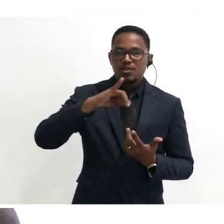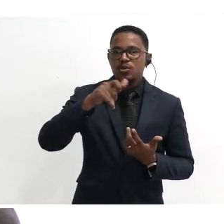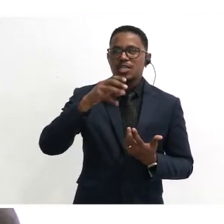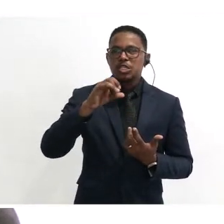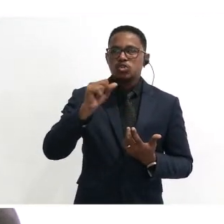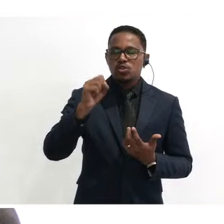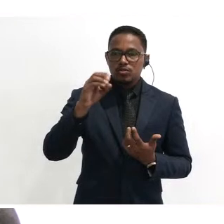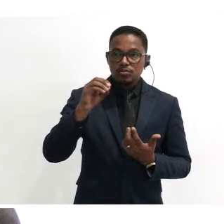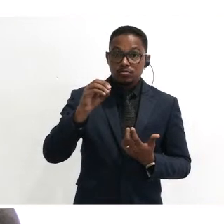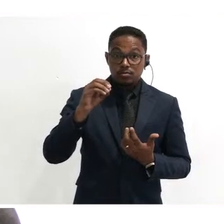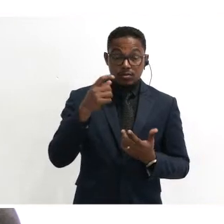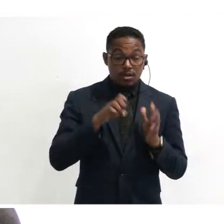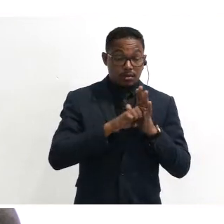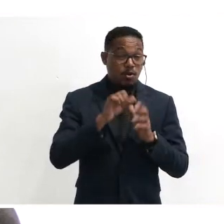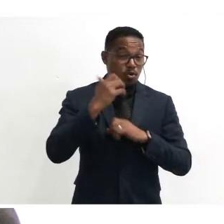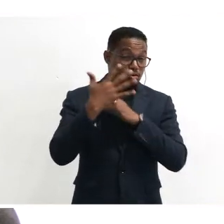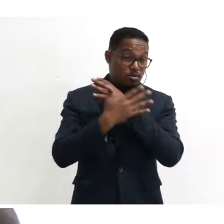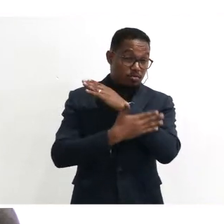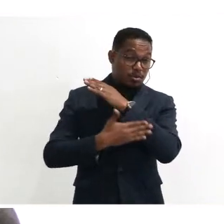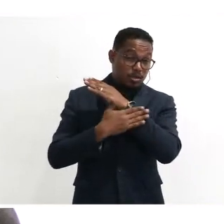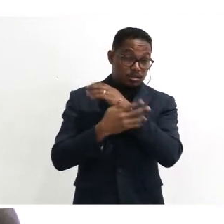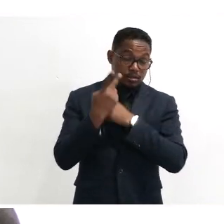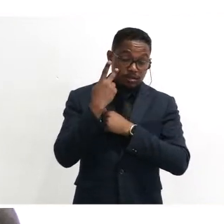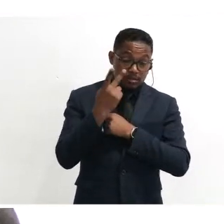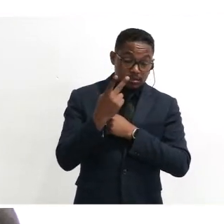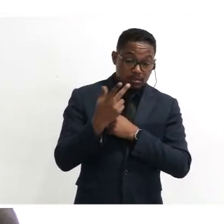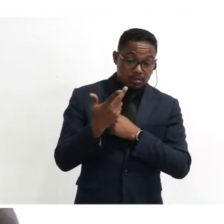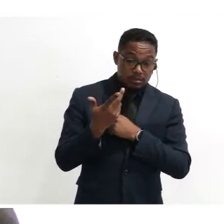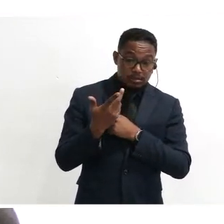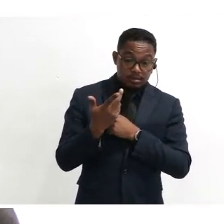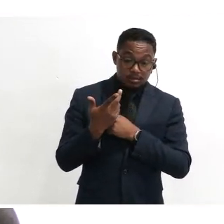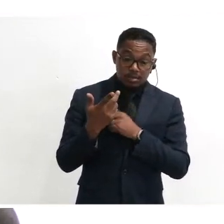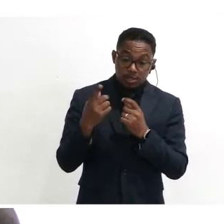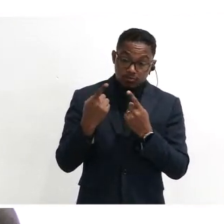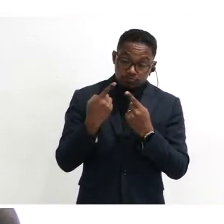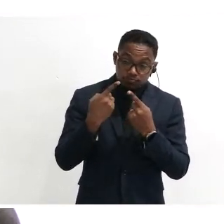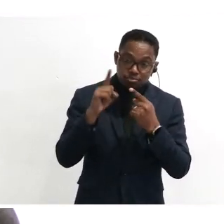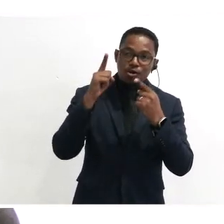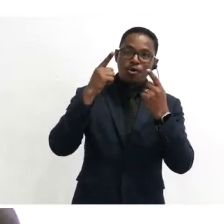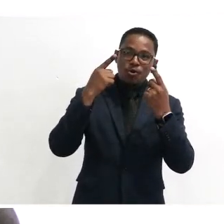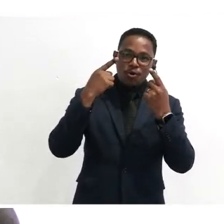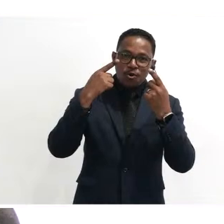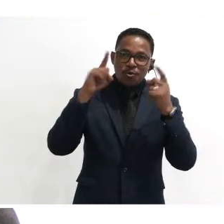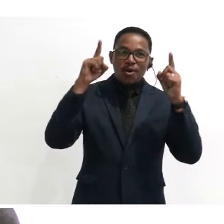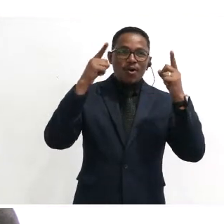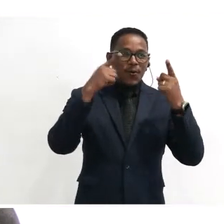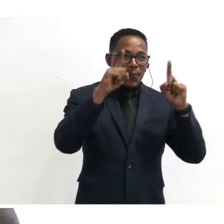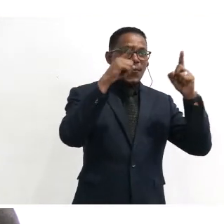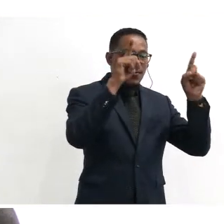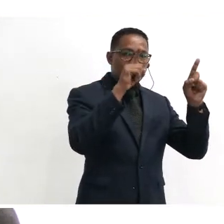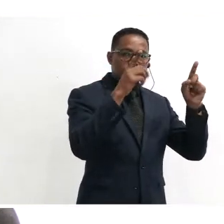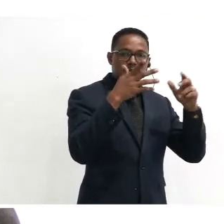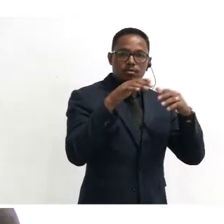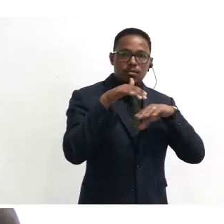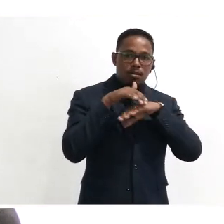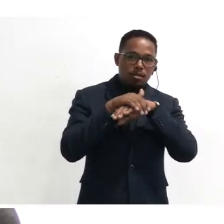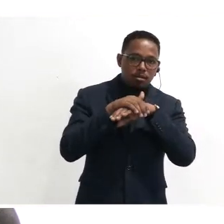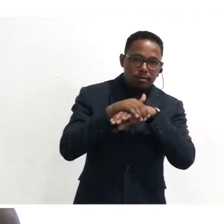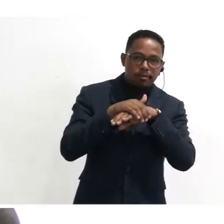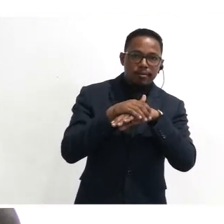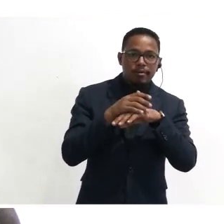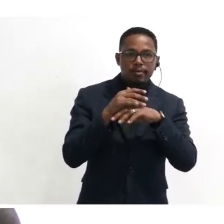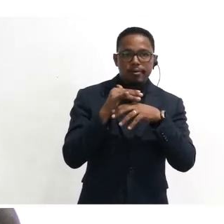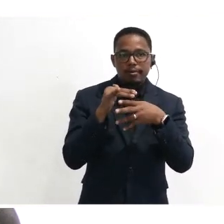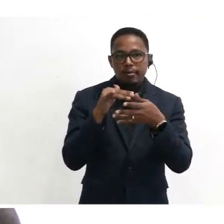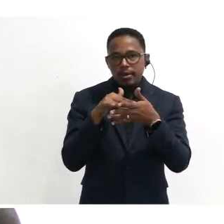been maybe very successful in kickstarting their English language studies at